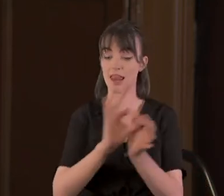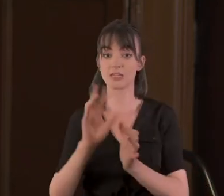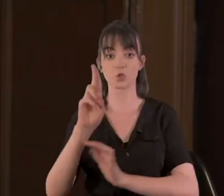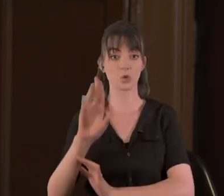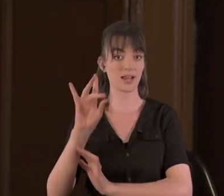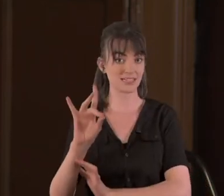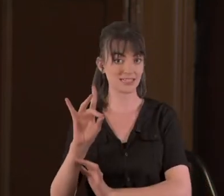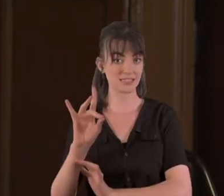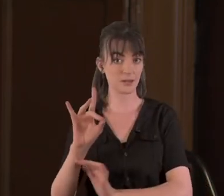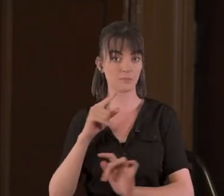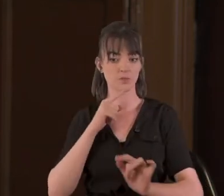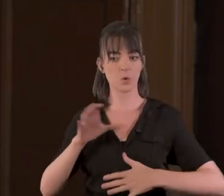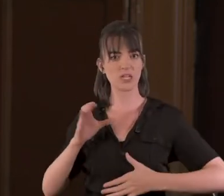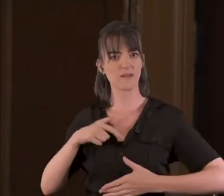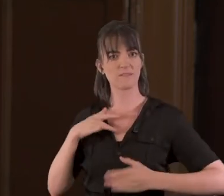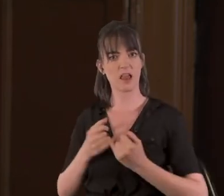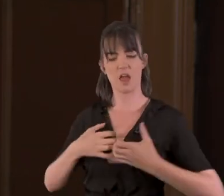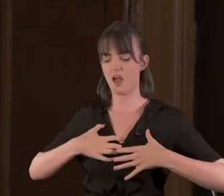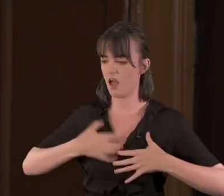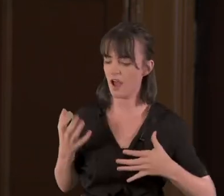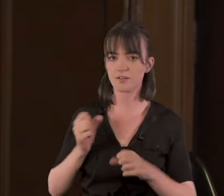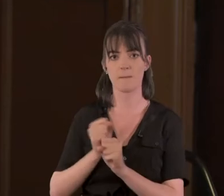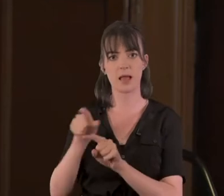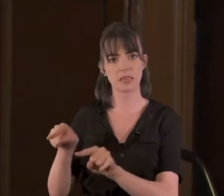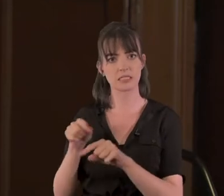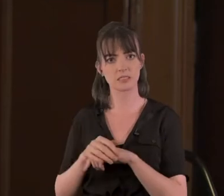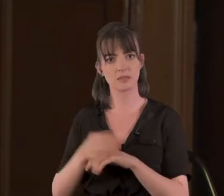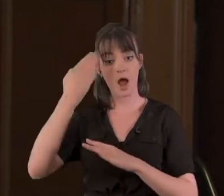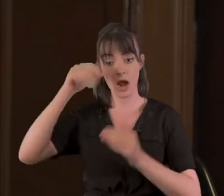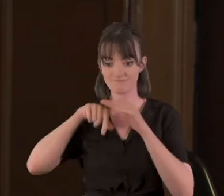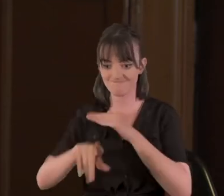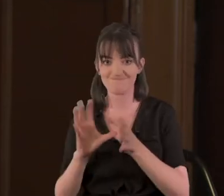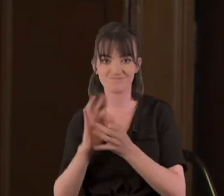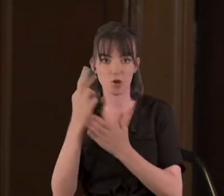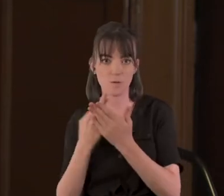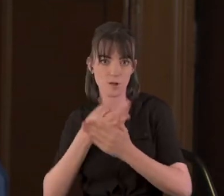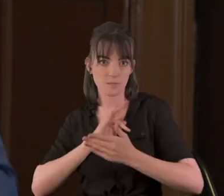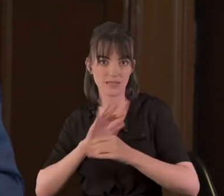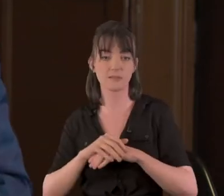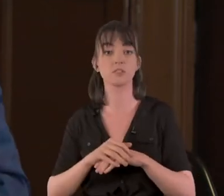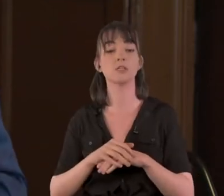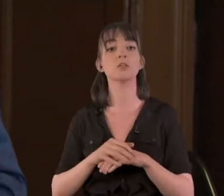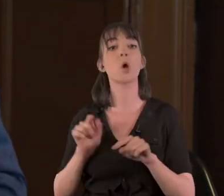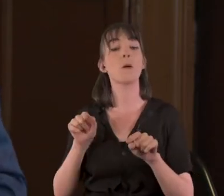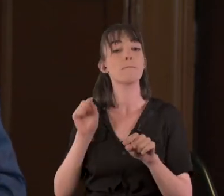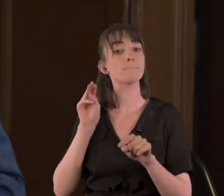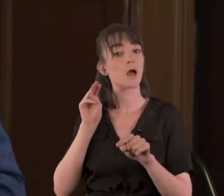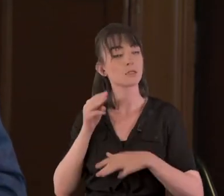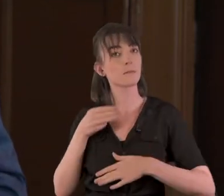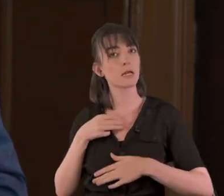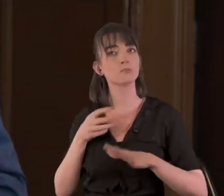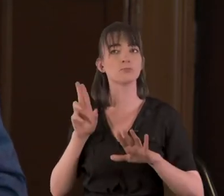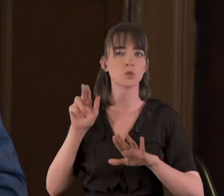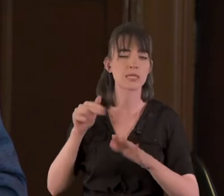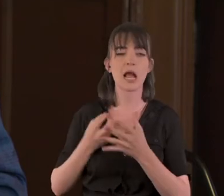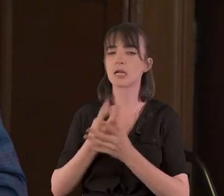So the Conservatives were absolutely outraged. This may explain, although I don't think it excuses,